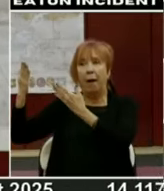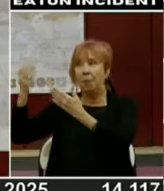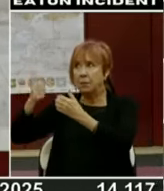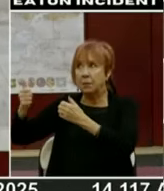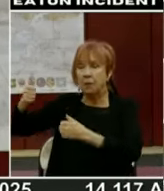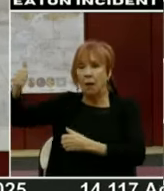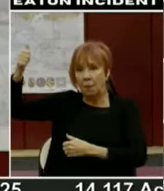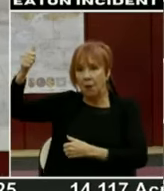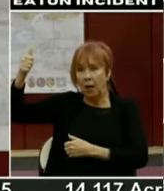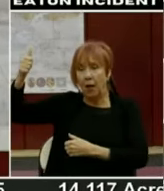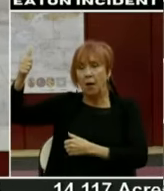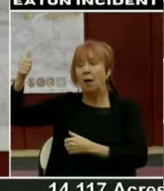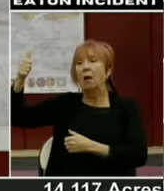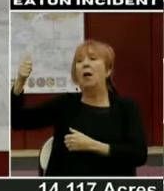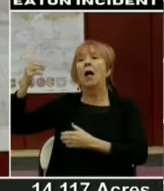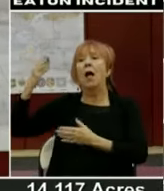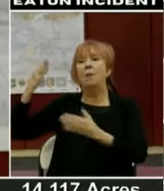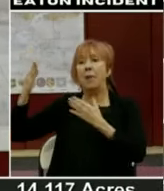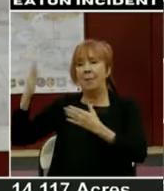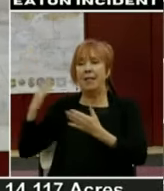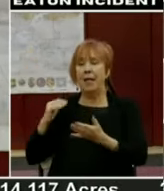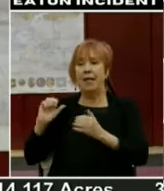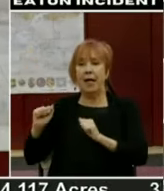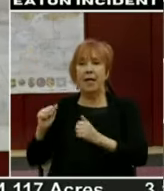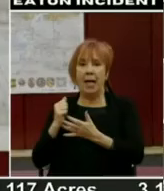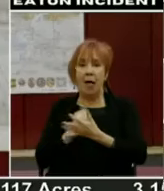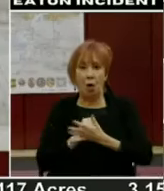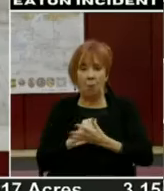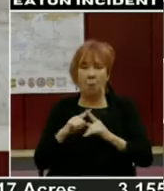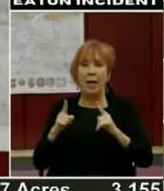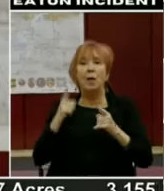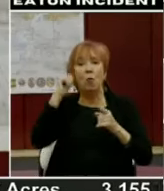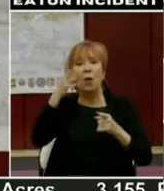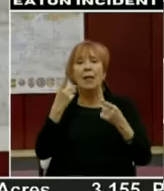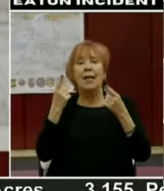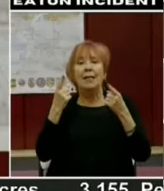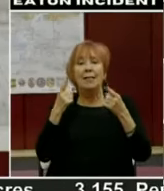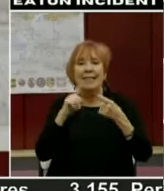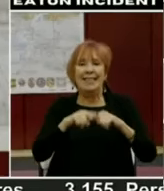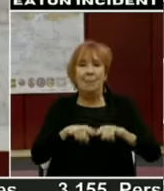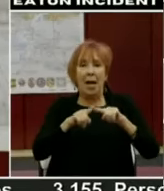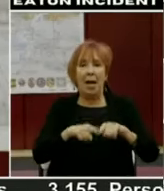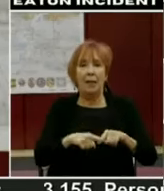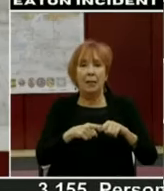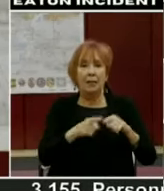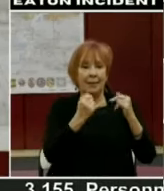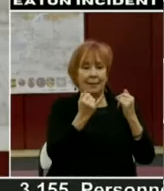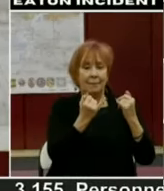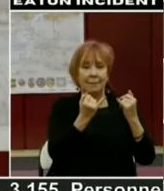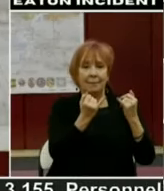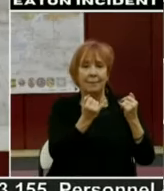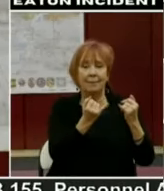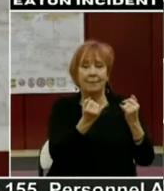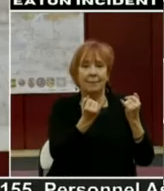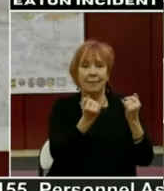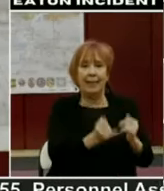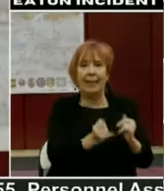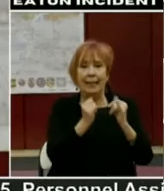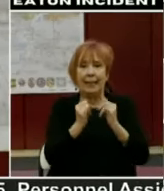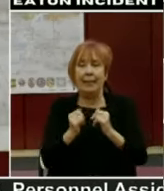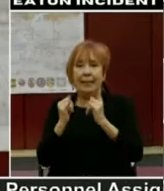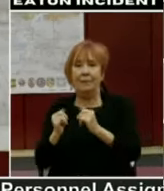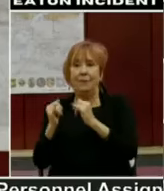on a case-by-case basis. And so we'll commit to doing that, and you can look for more